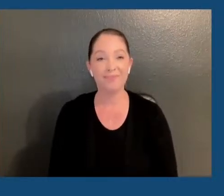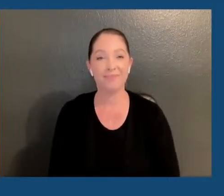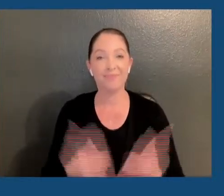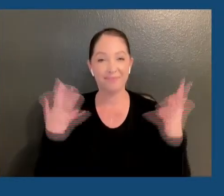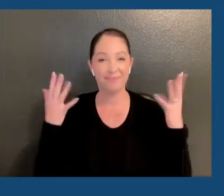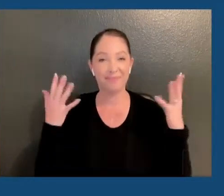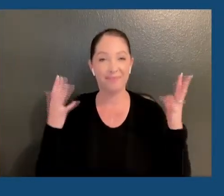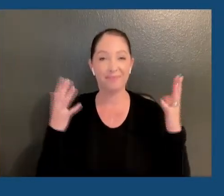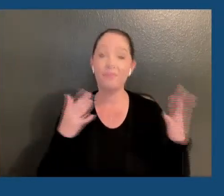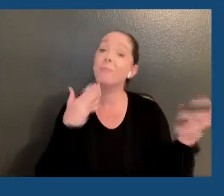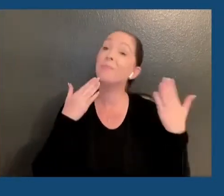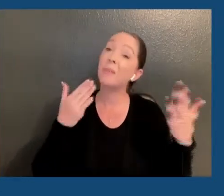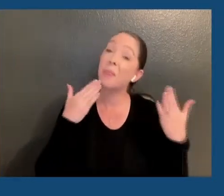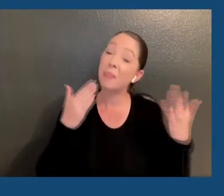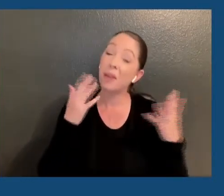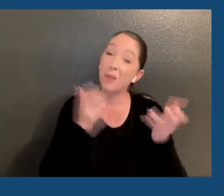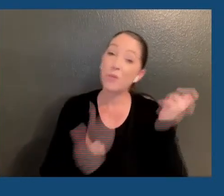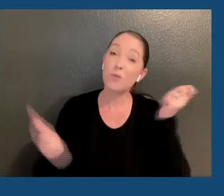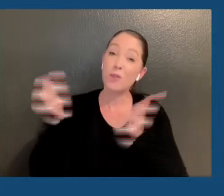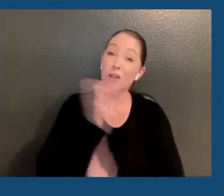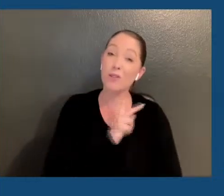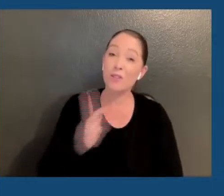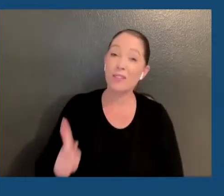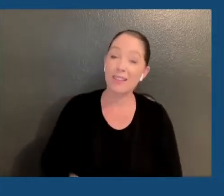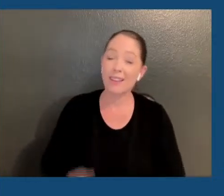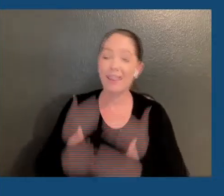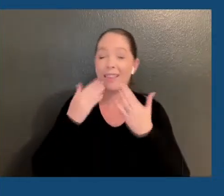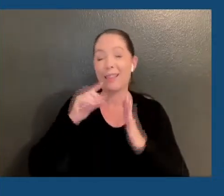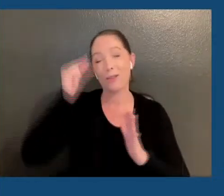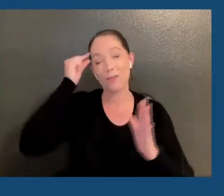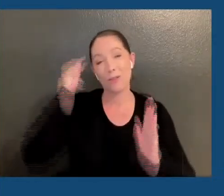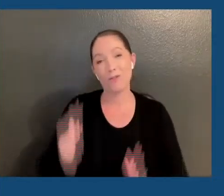Thank you, Chancellor King. Thank you, Governor Hochul.